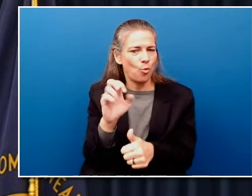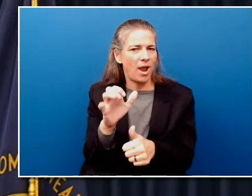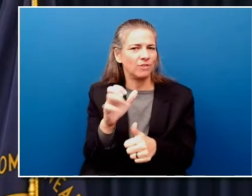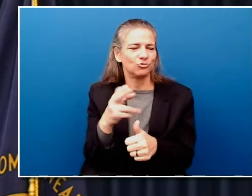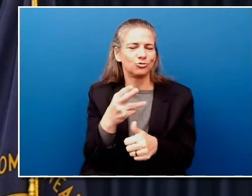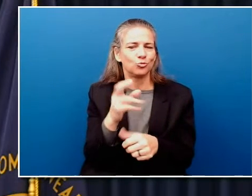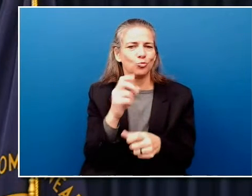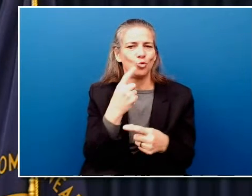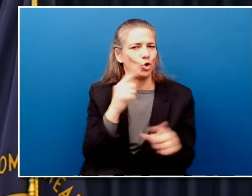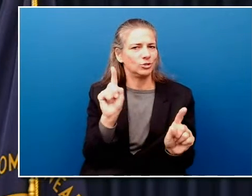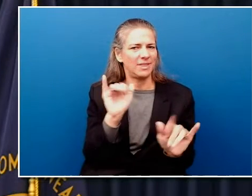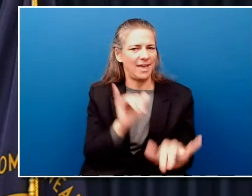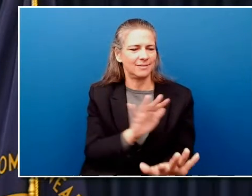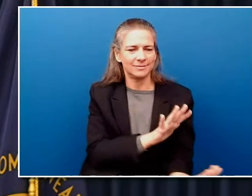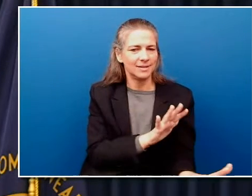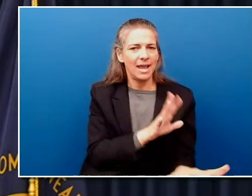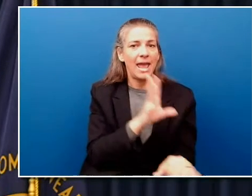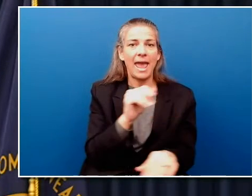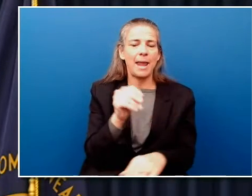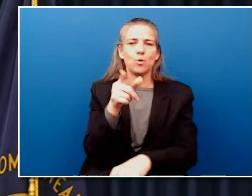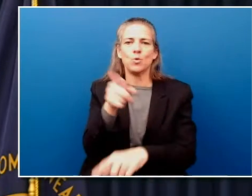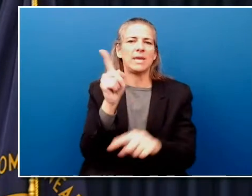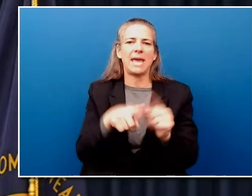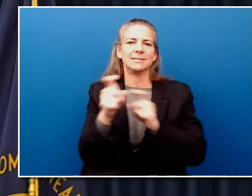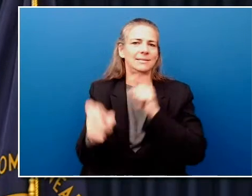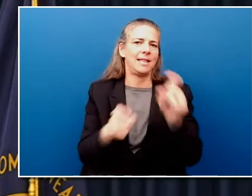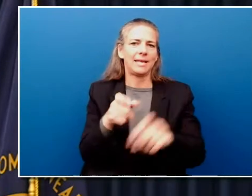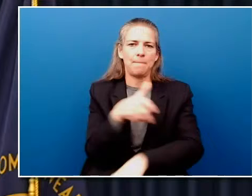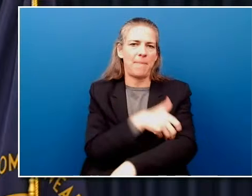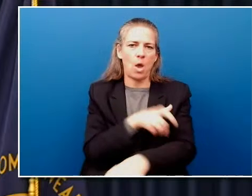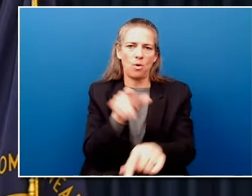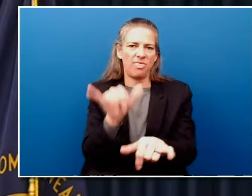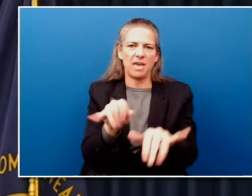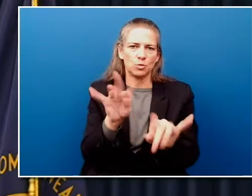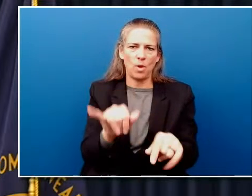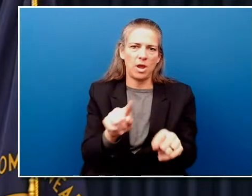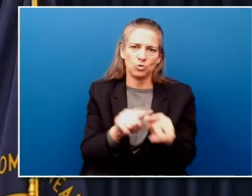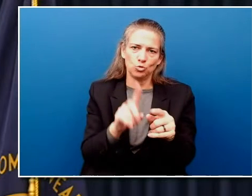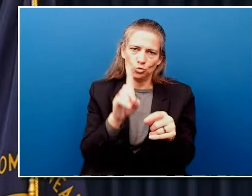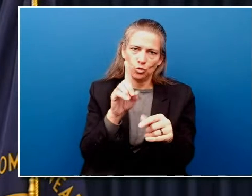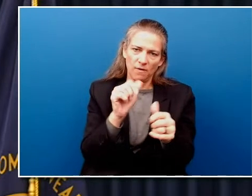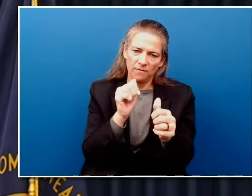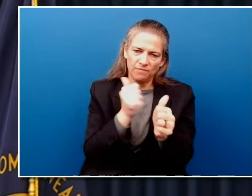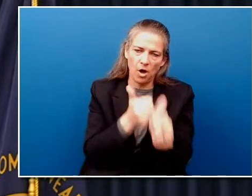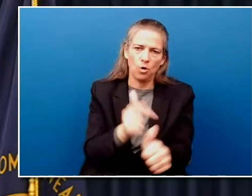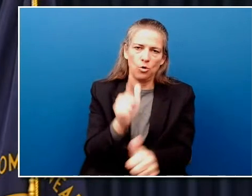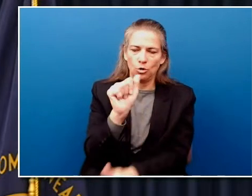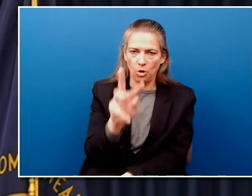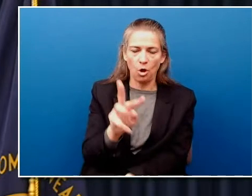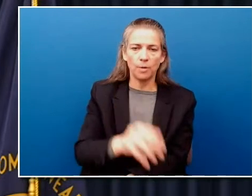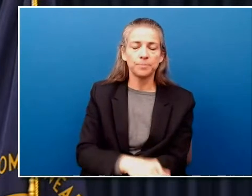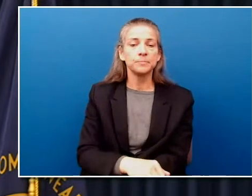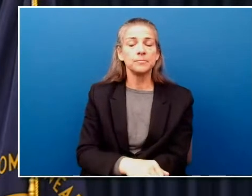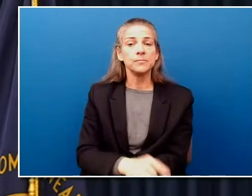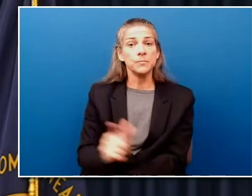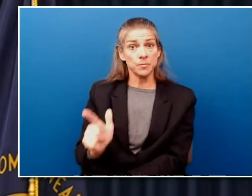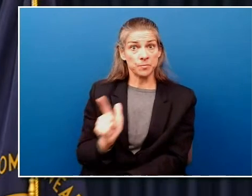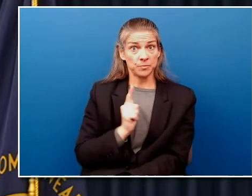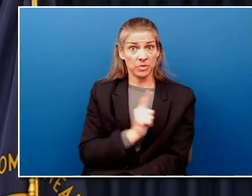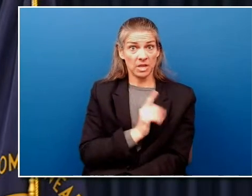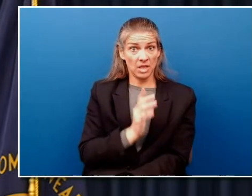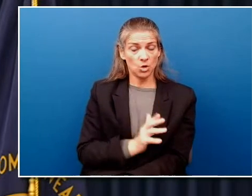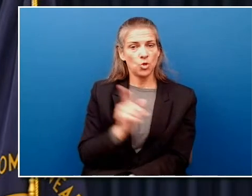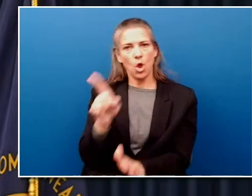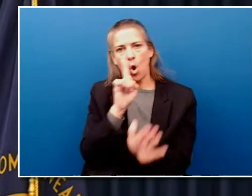way that the power can be delegated to carry out the law. Also, legislators are appointed to the